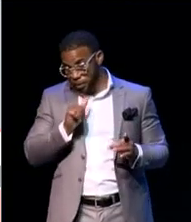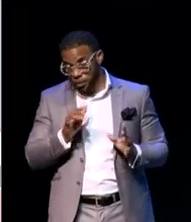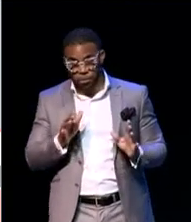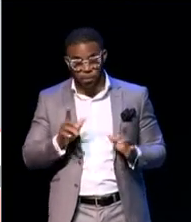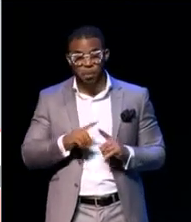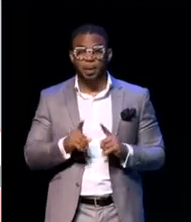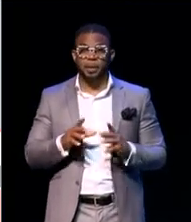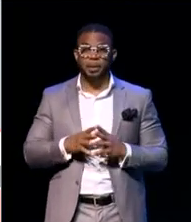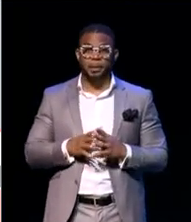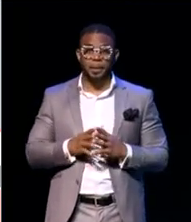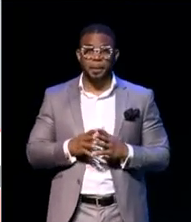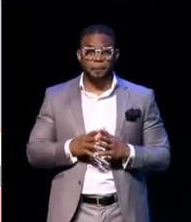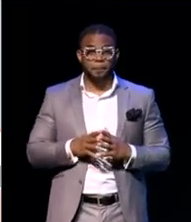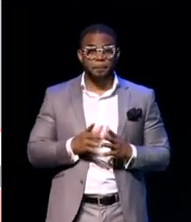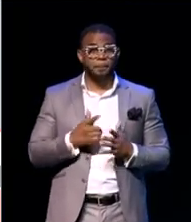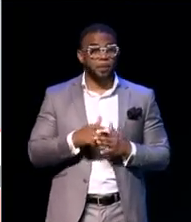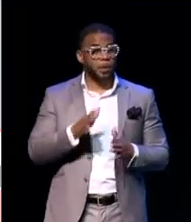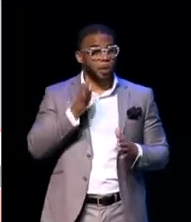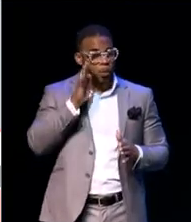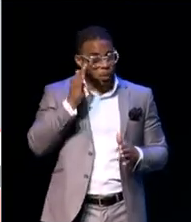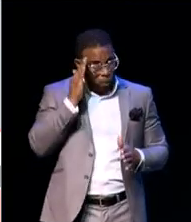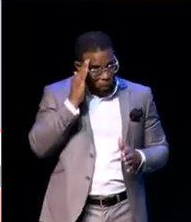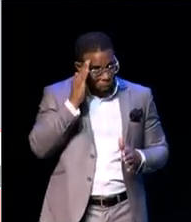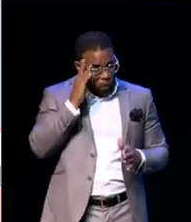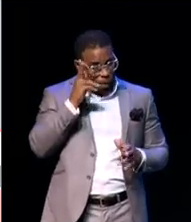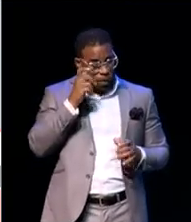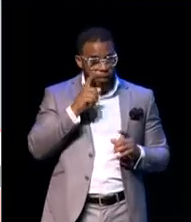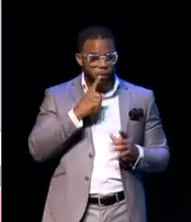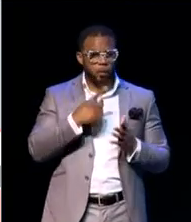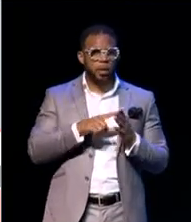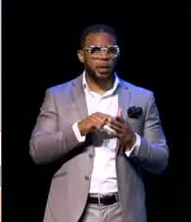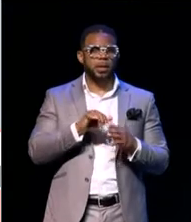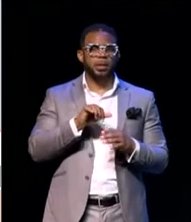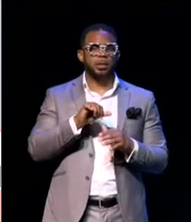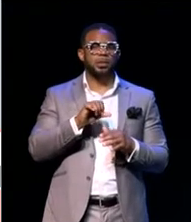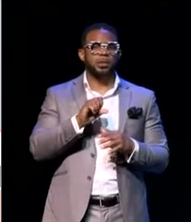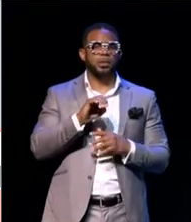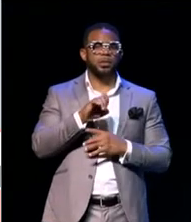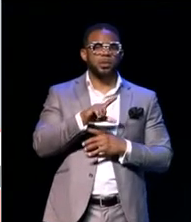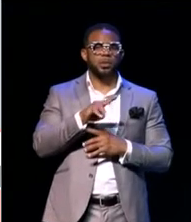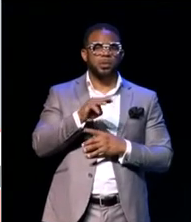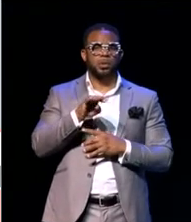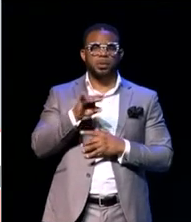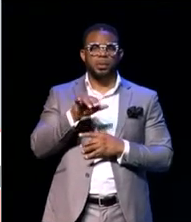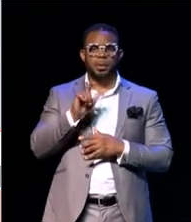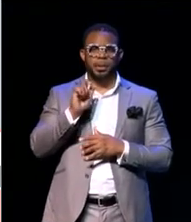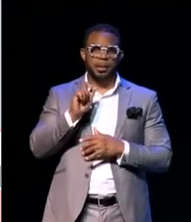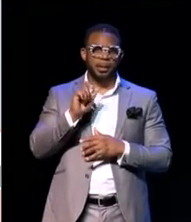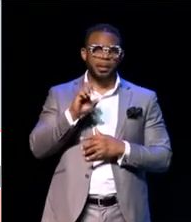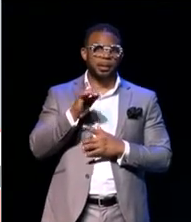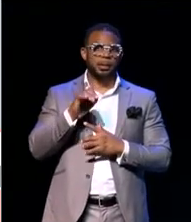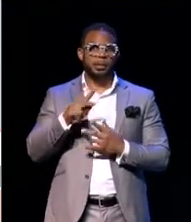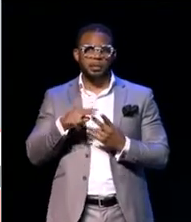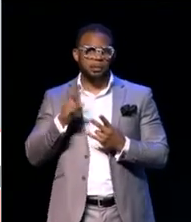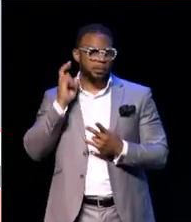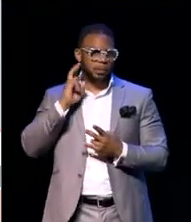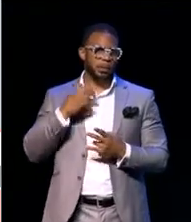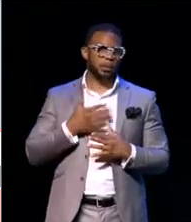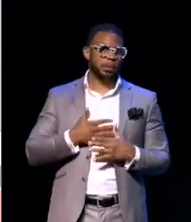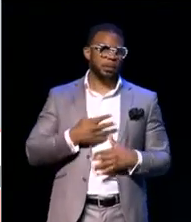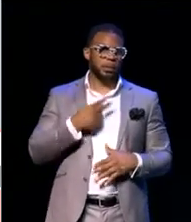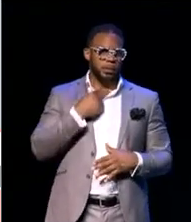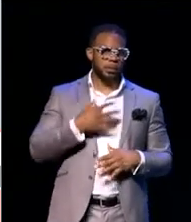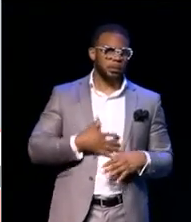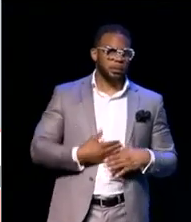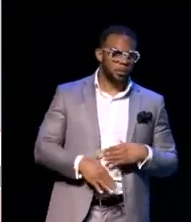don't. But what they will know and hear is what's in the social media, and that's the chip and the infertility. And